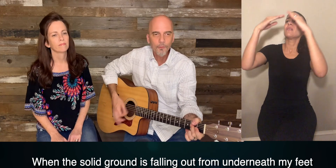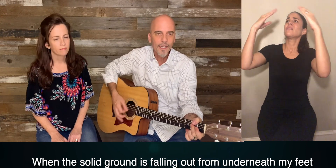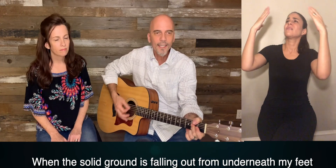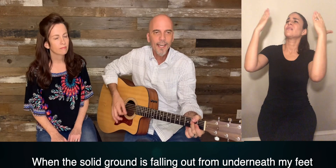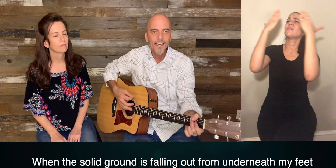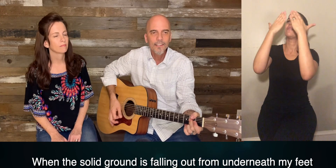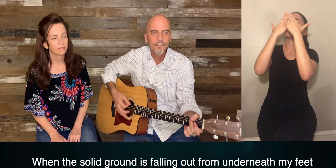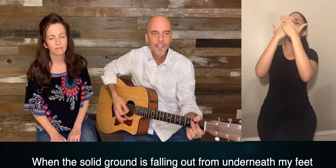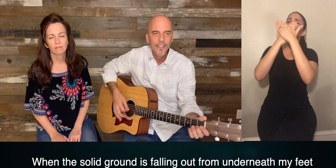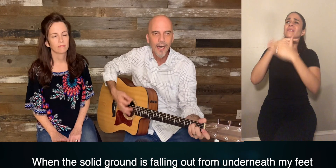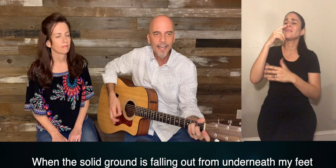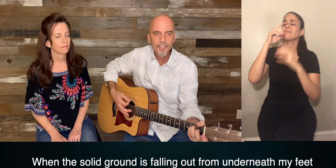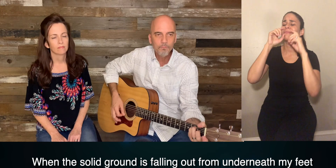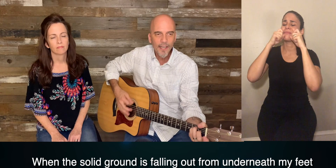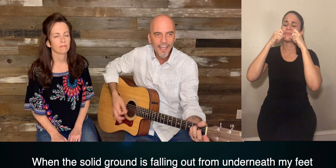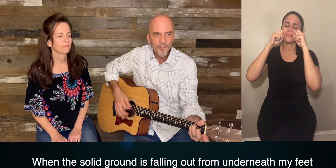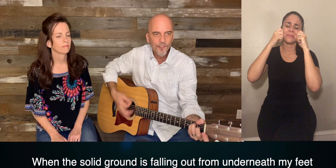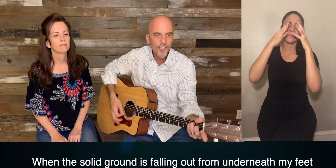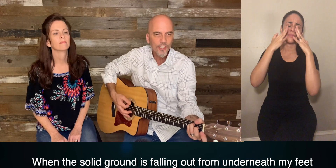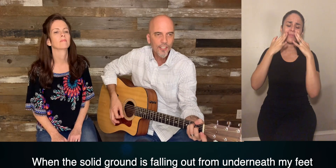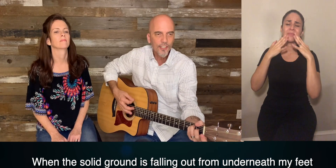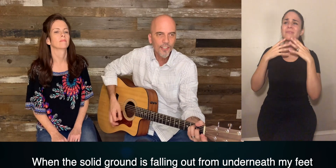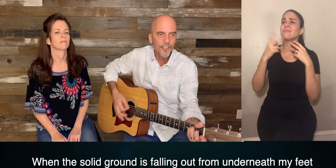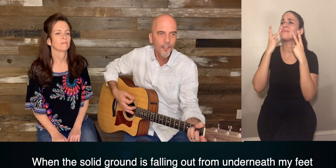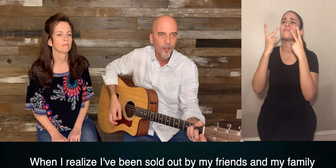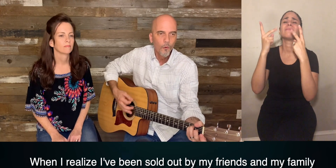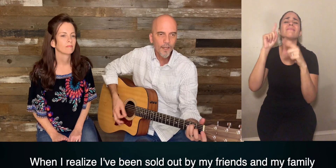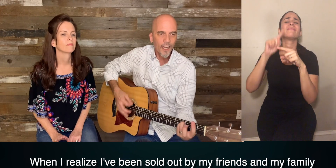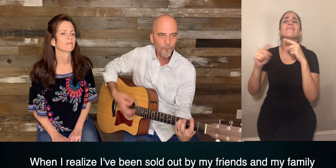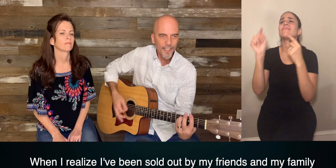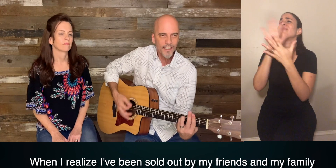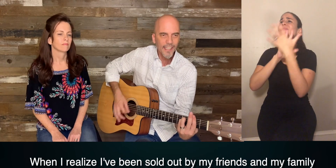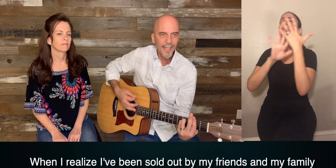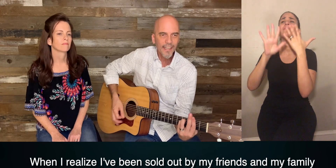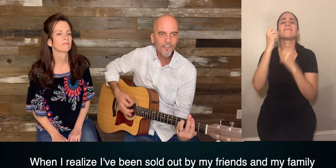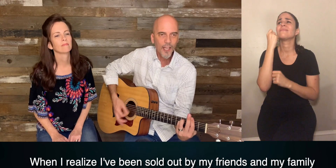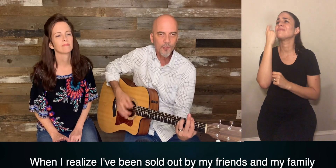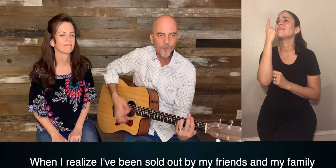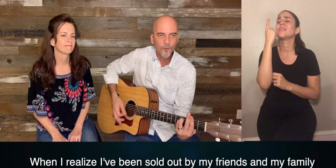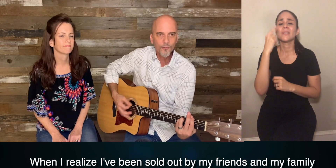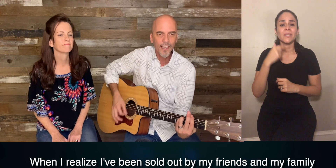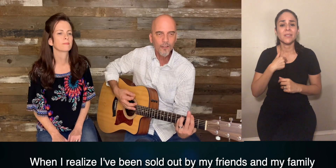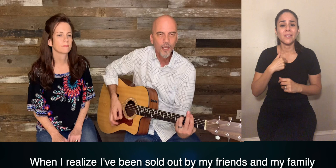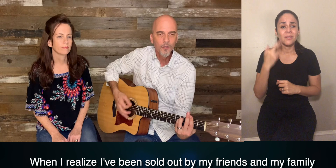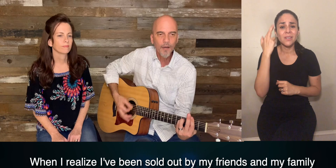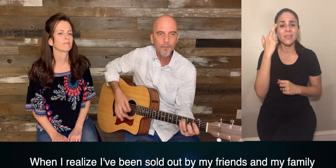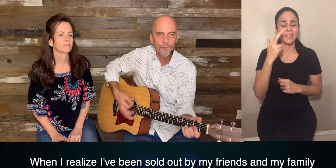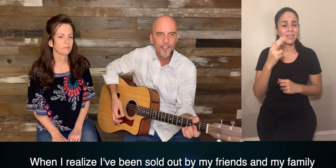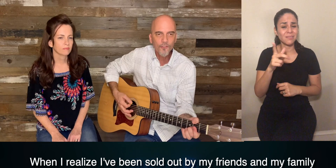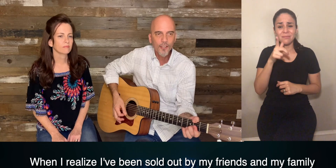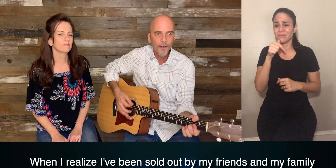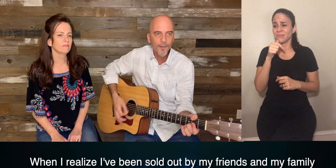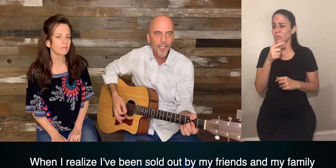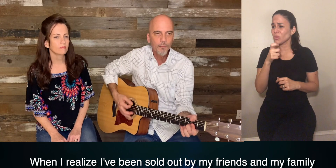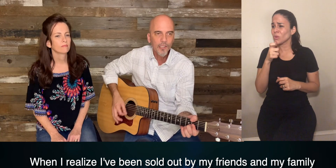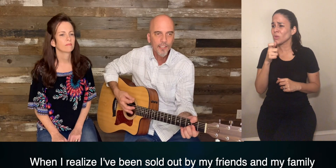my red eyes, I can barely see. When I realize I've been sold down by my friends